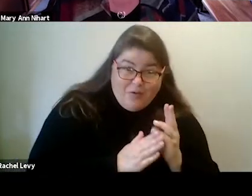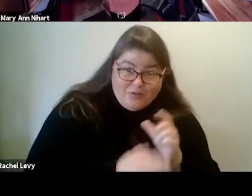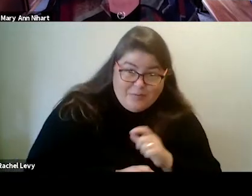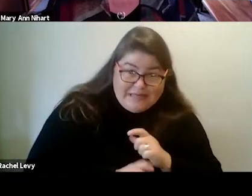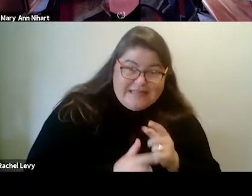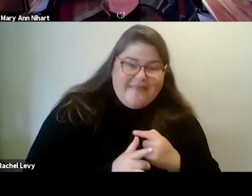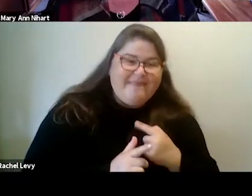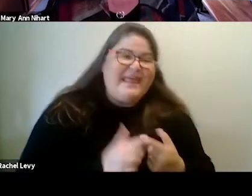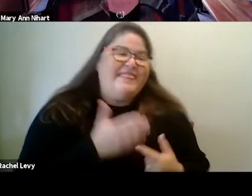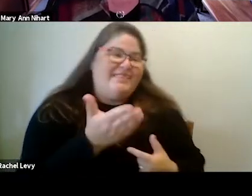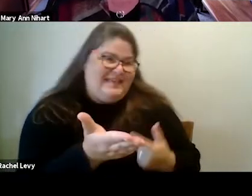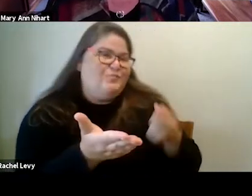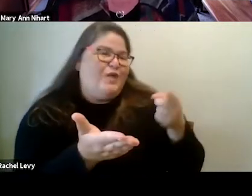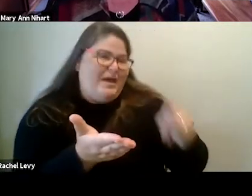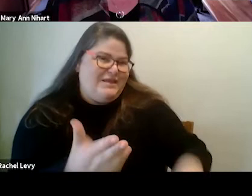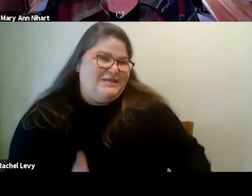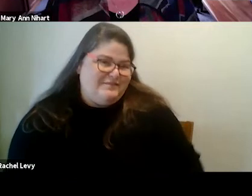ahead.